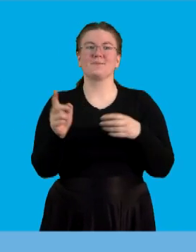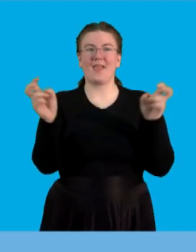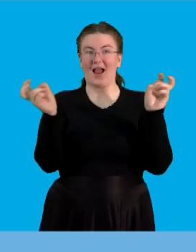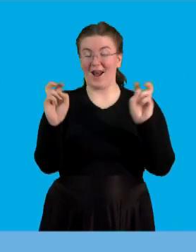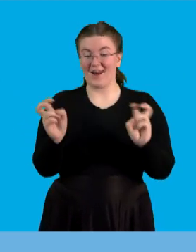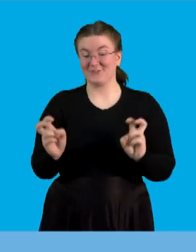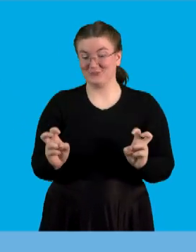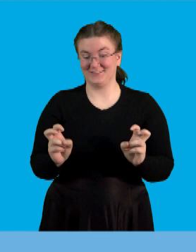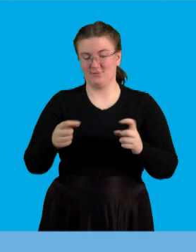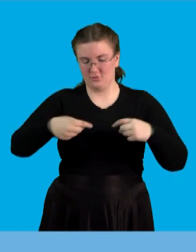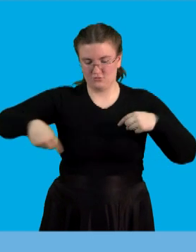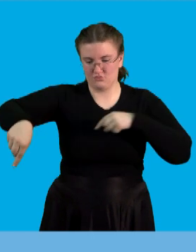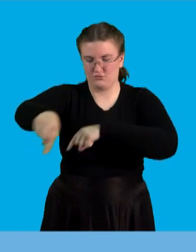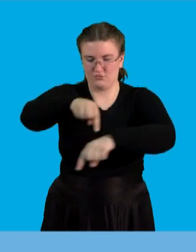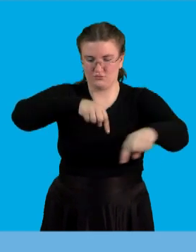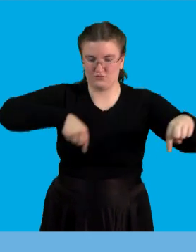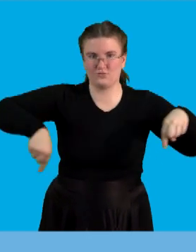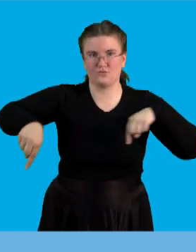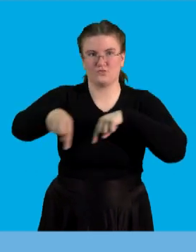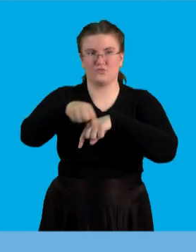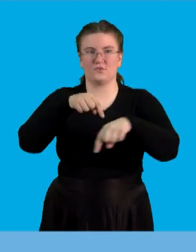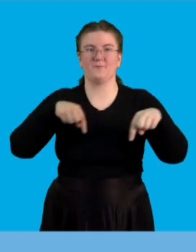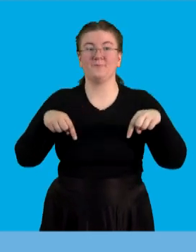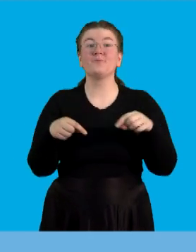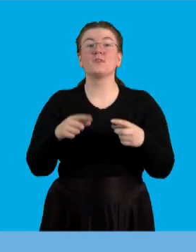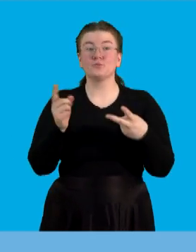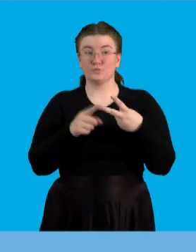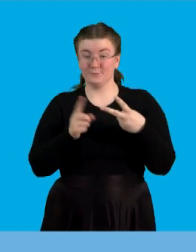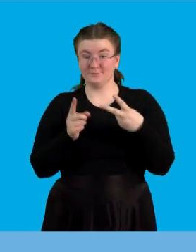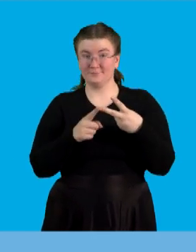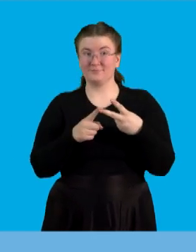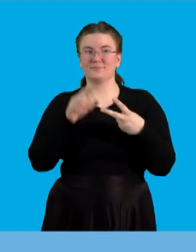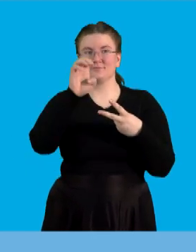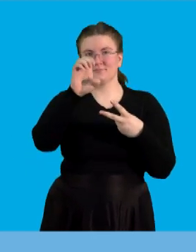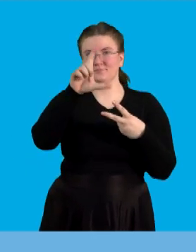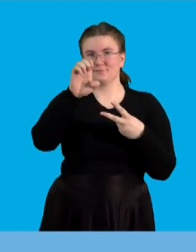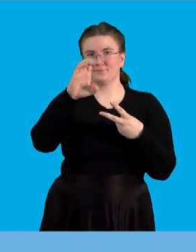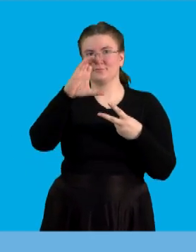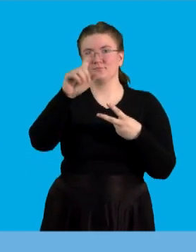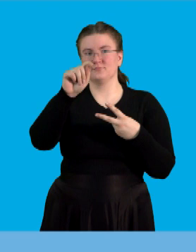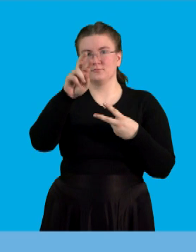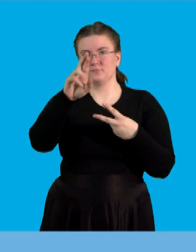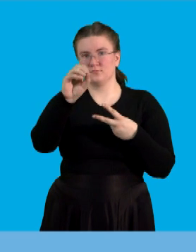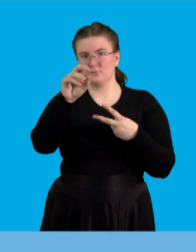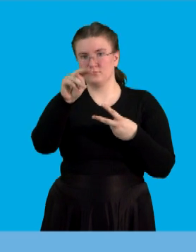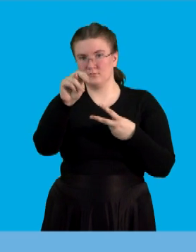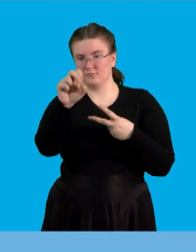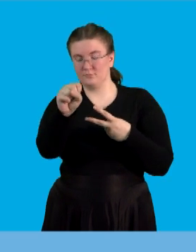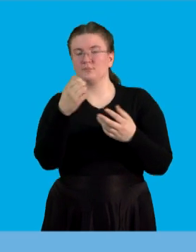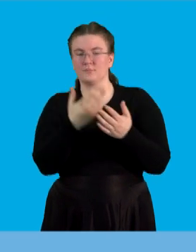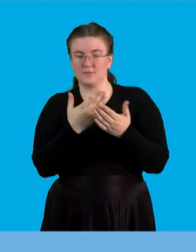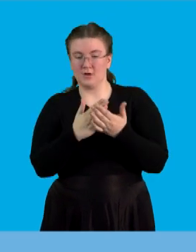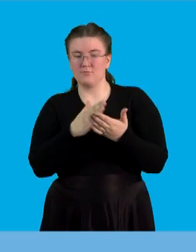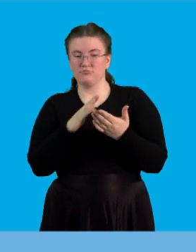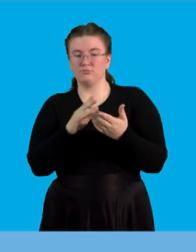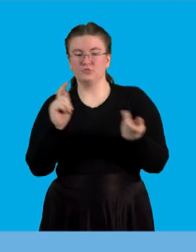conducting circuit. Number two, electrons can be transferred between objects resulting in a charge on an object. Remember, when